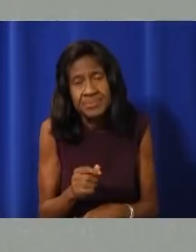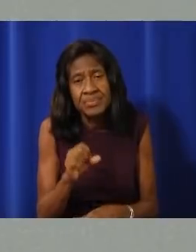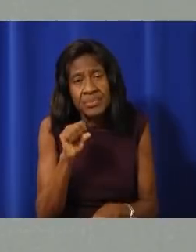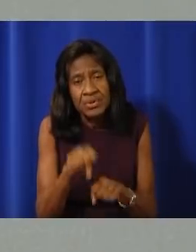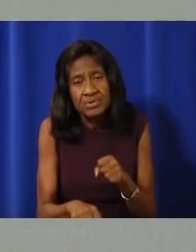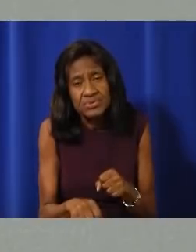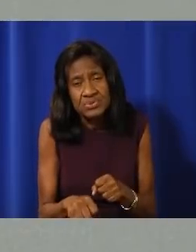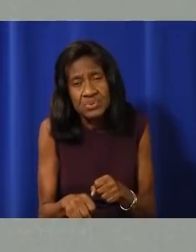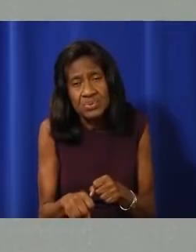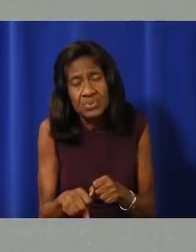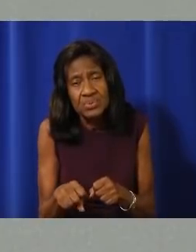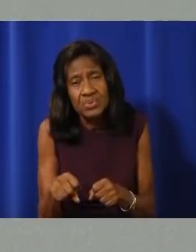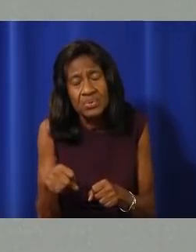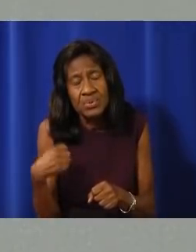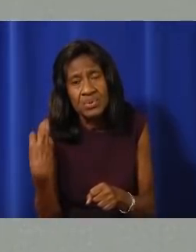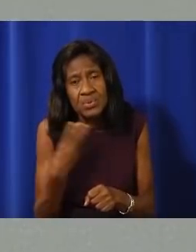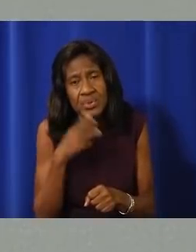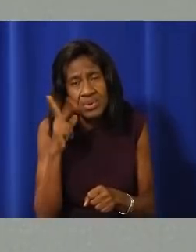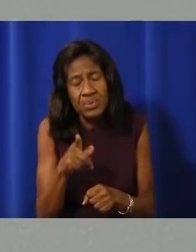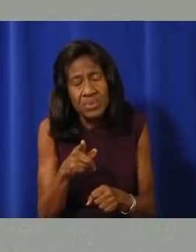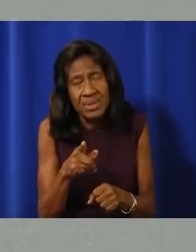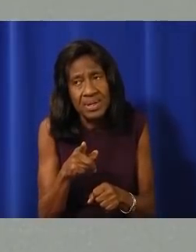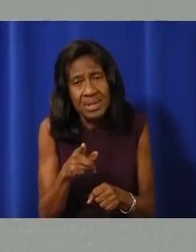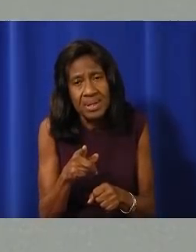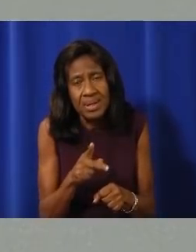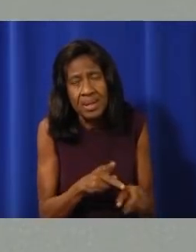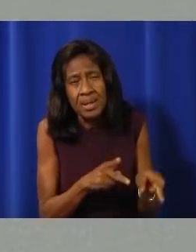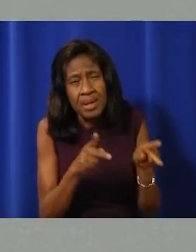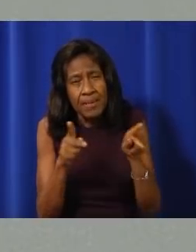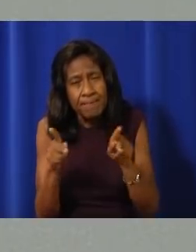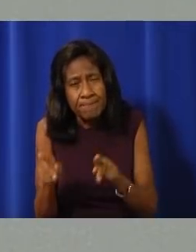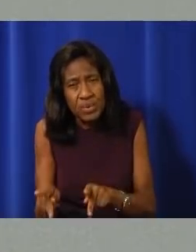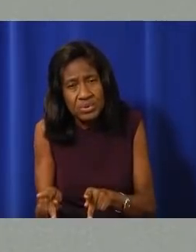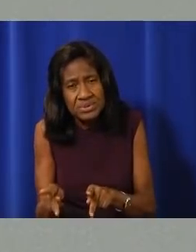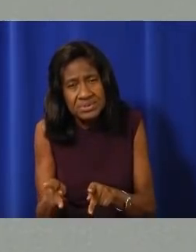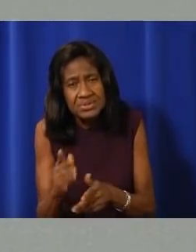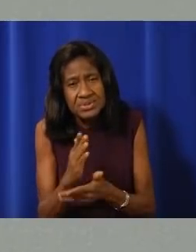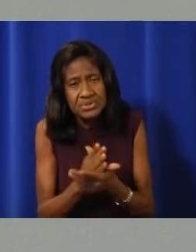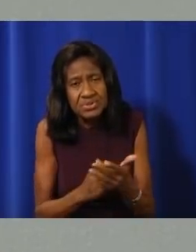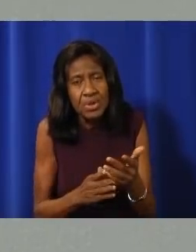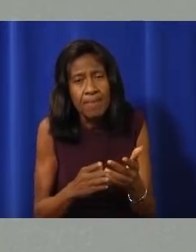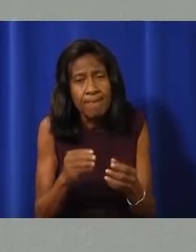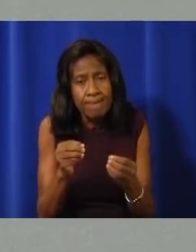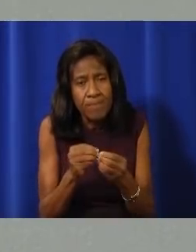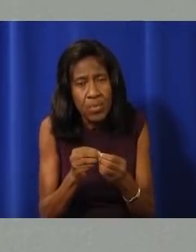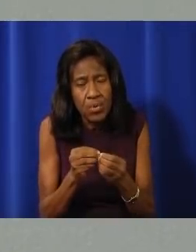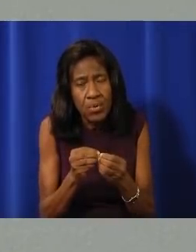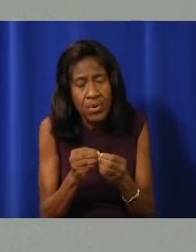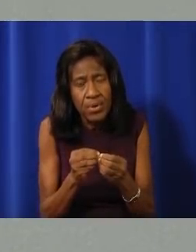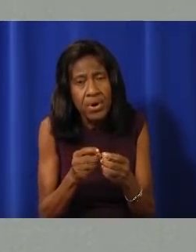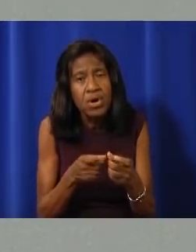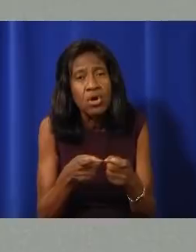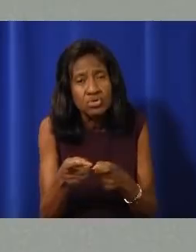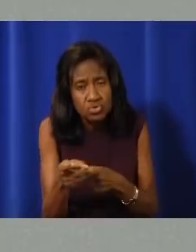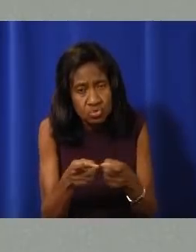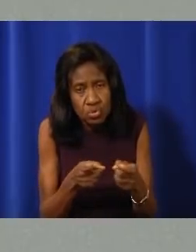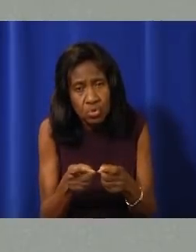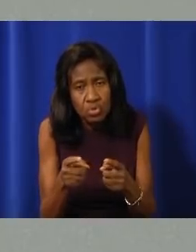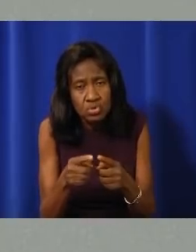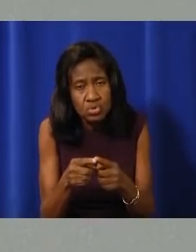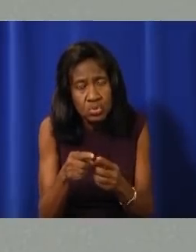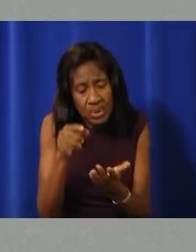put in place controls around that to further minimize the opportunity for any kind